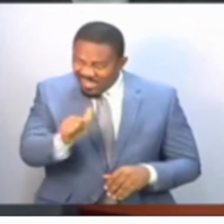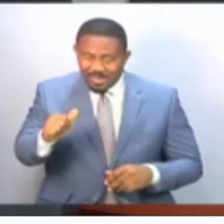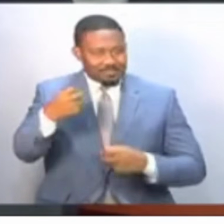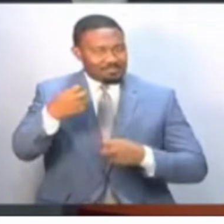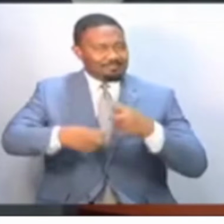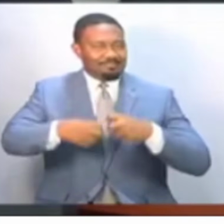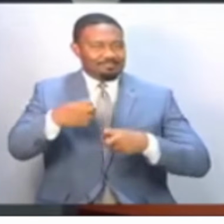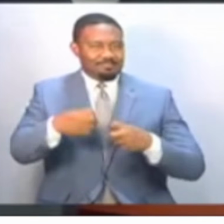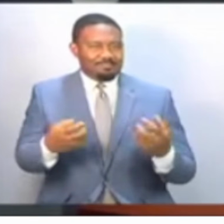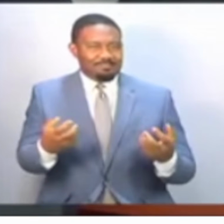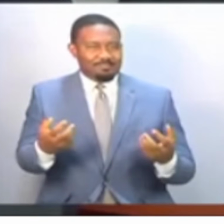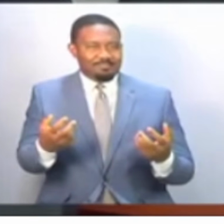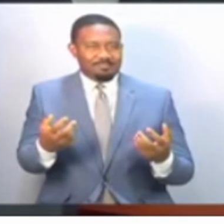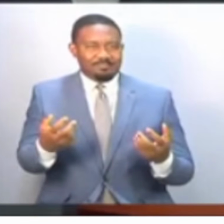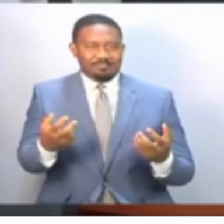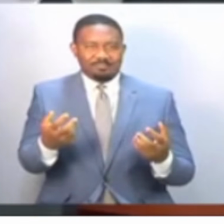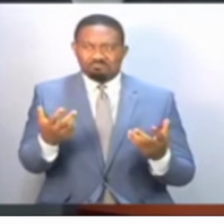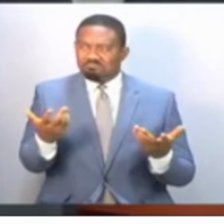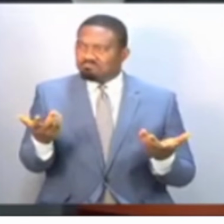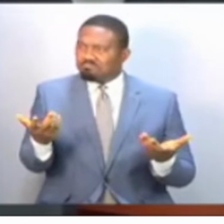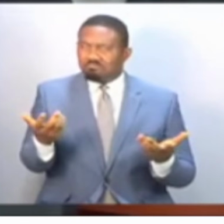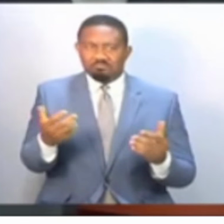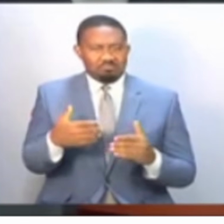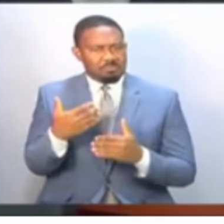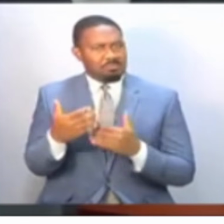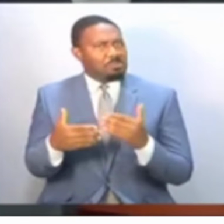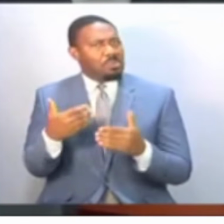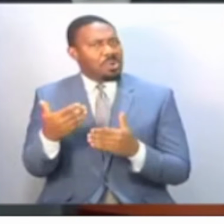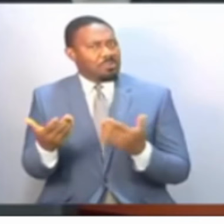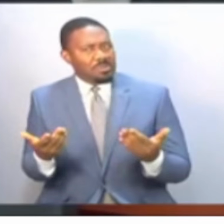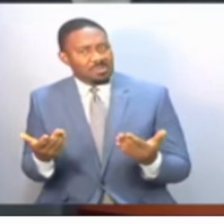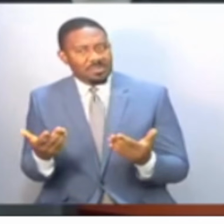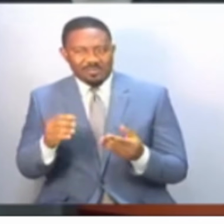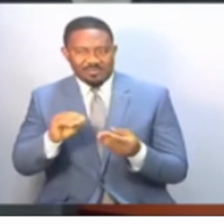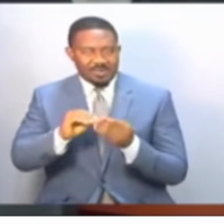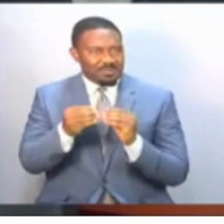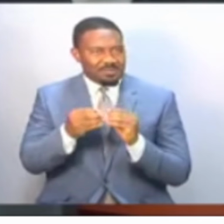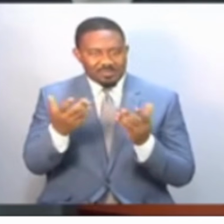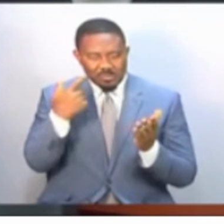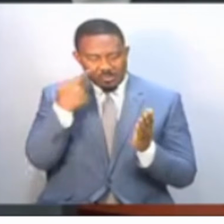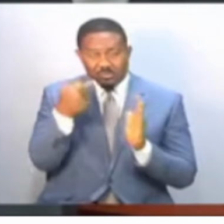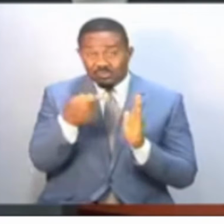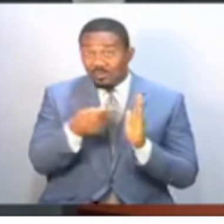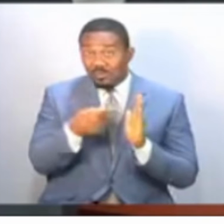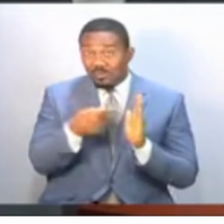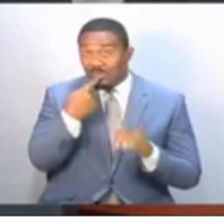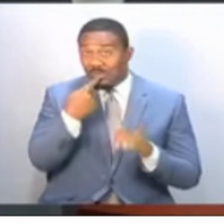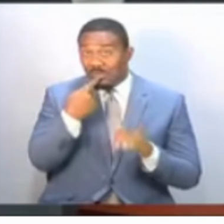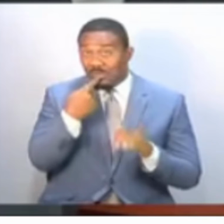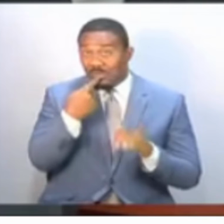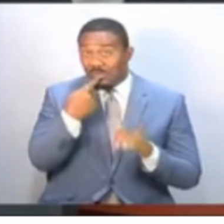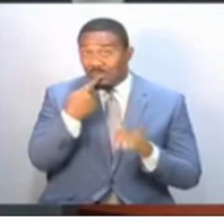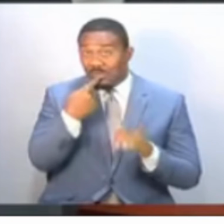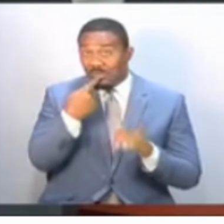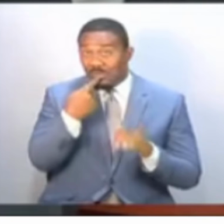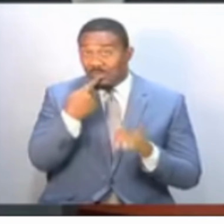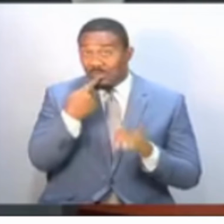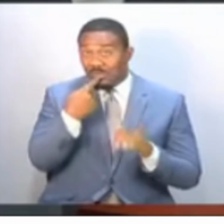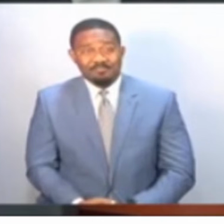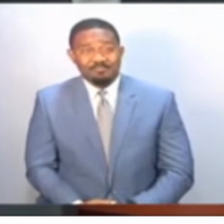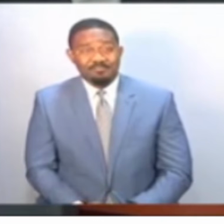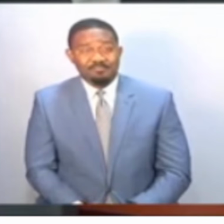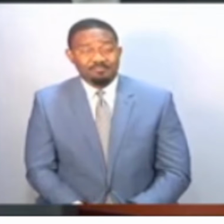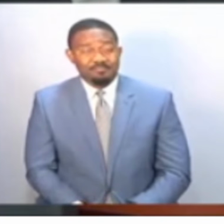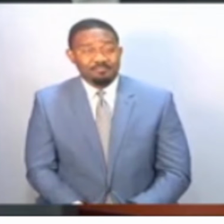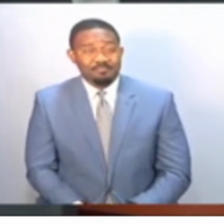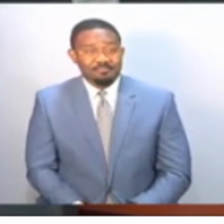with going through the processes outlined in our standing orders.